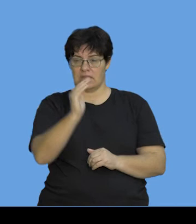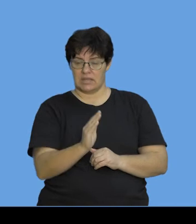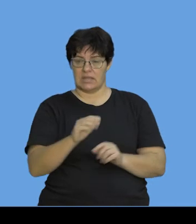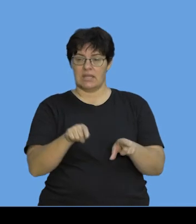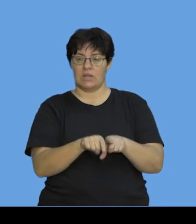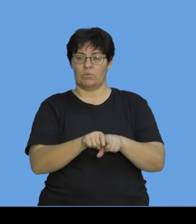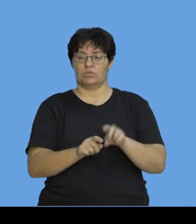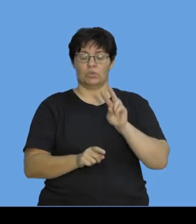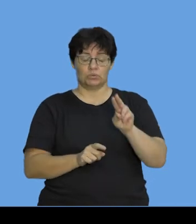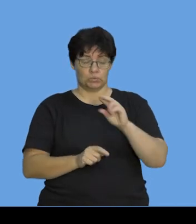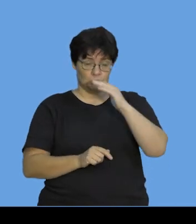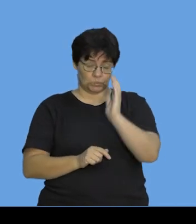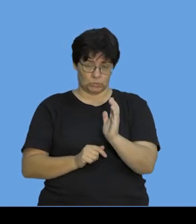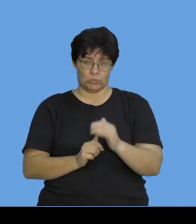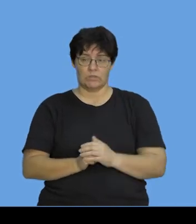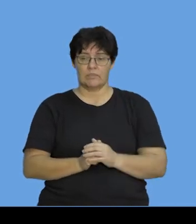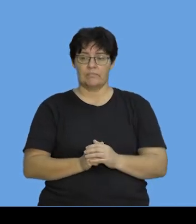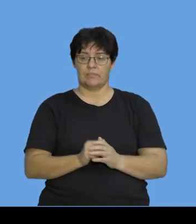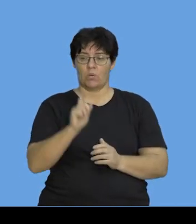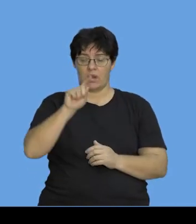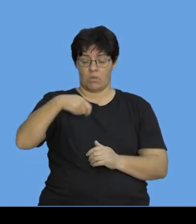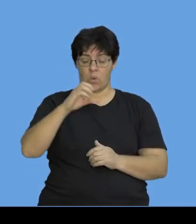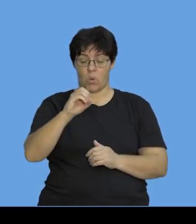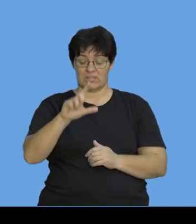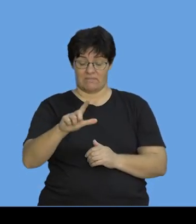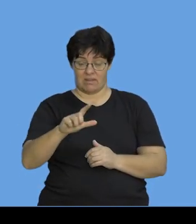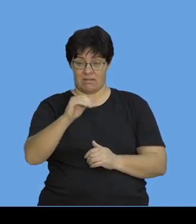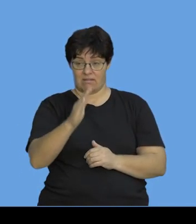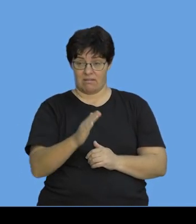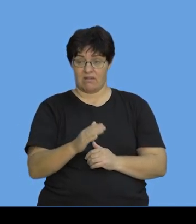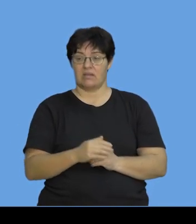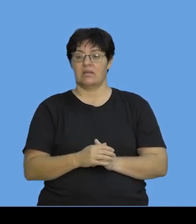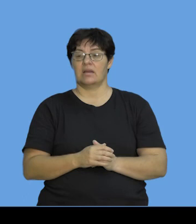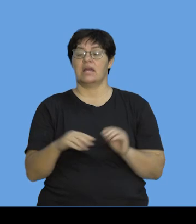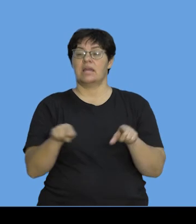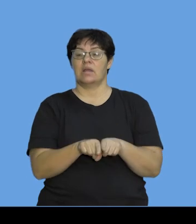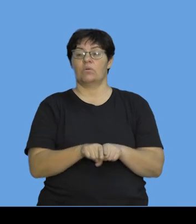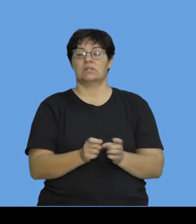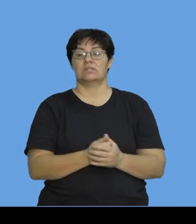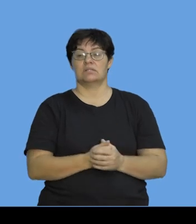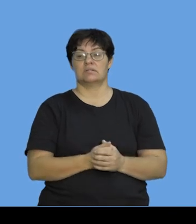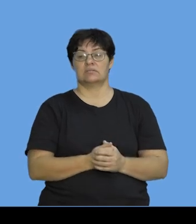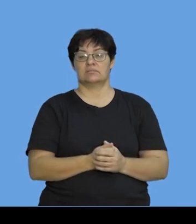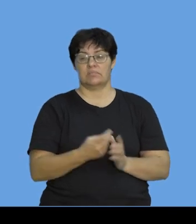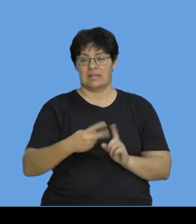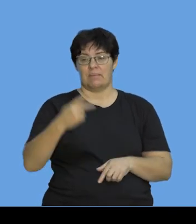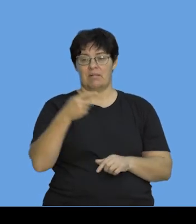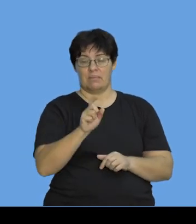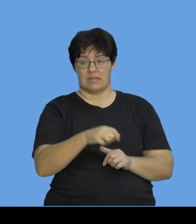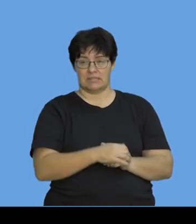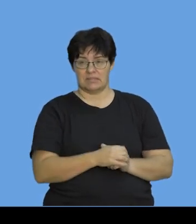1,07, right? So this gives us, if we double that, what do we get? Okay, we'll multiply that by